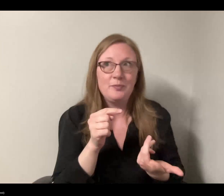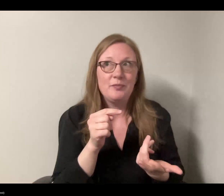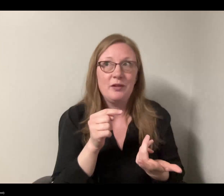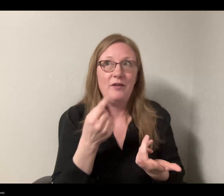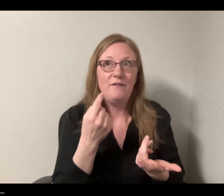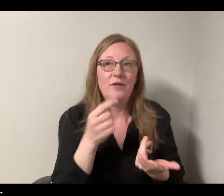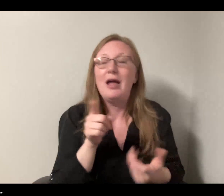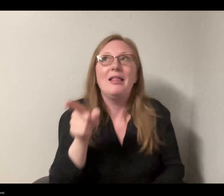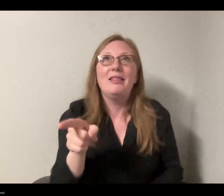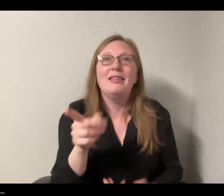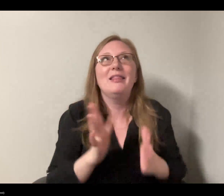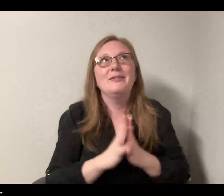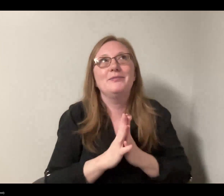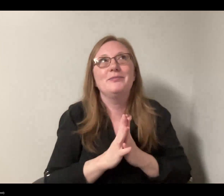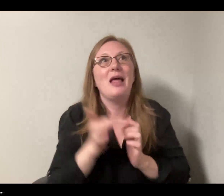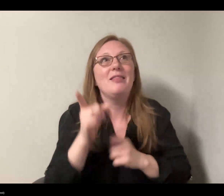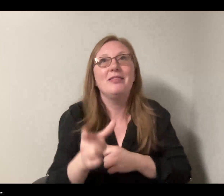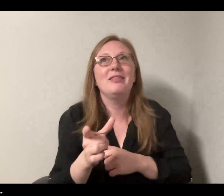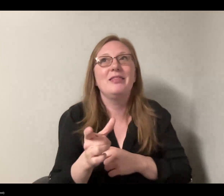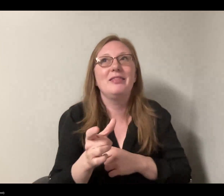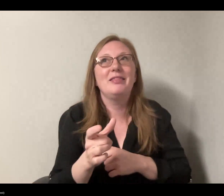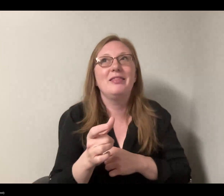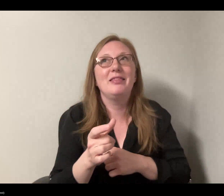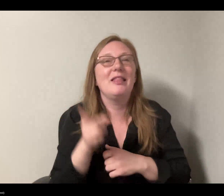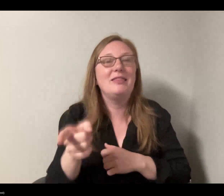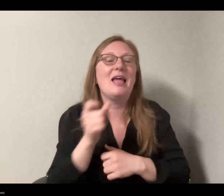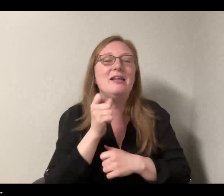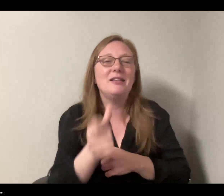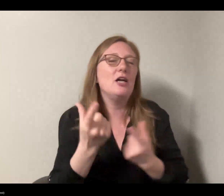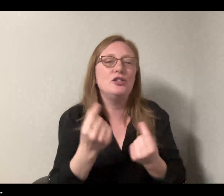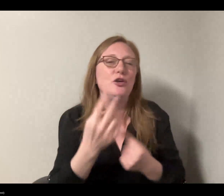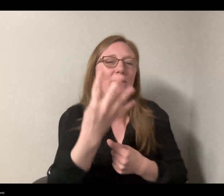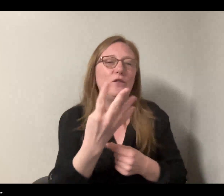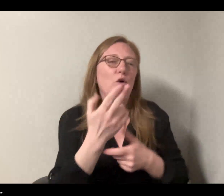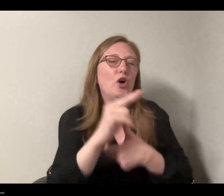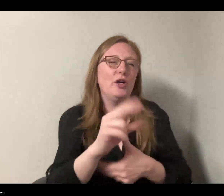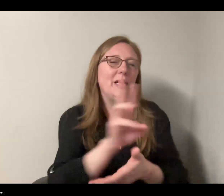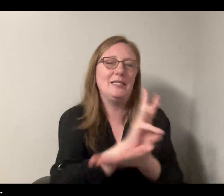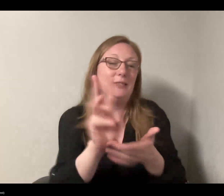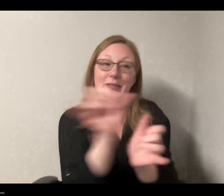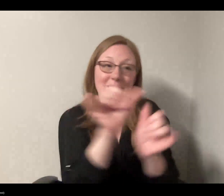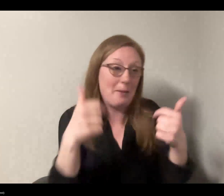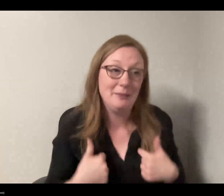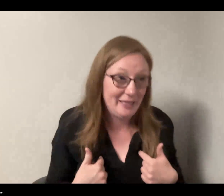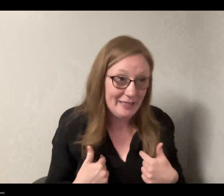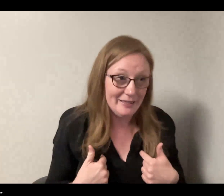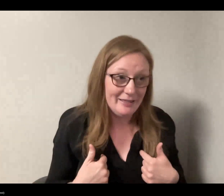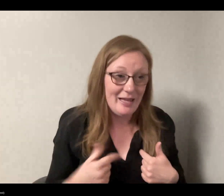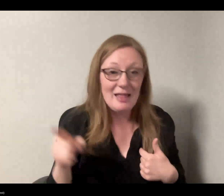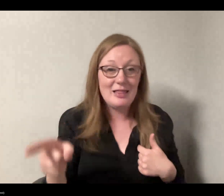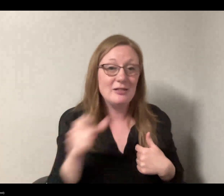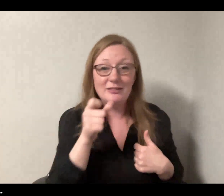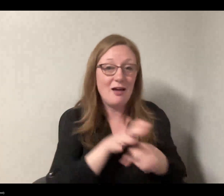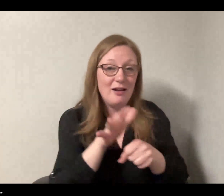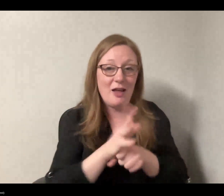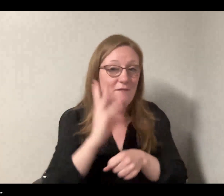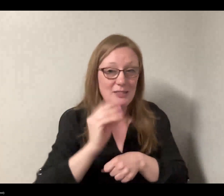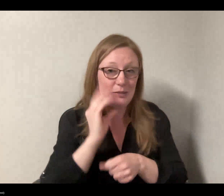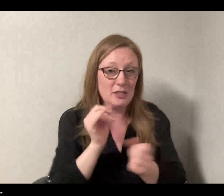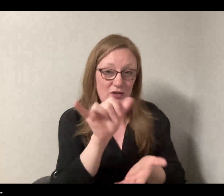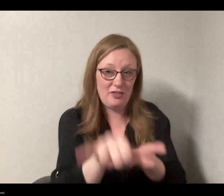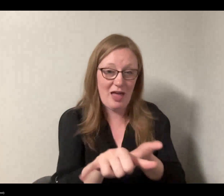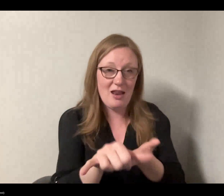they don't have not experience. They did not do 4 hurricanes in 6 weeks like I did. Right. And so they don't have,